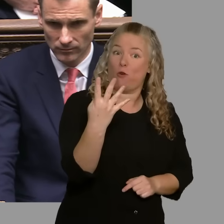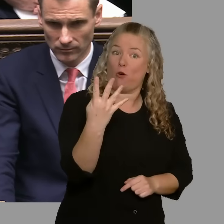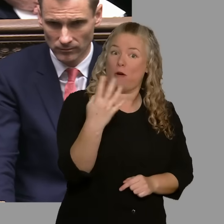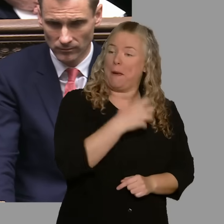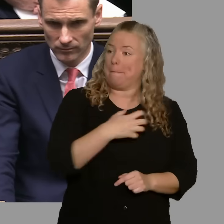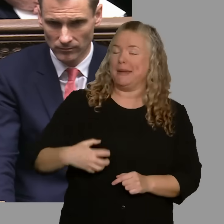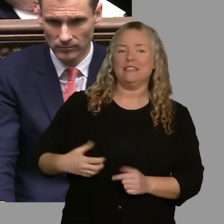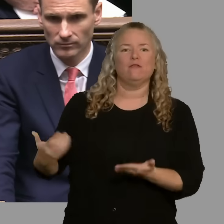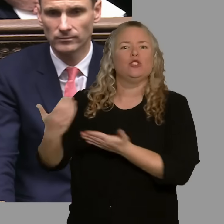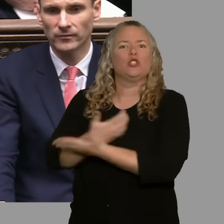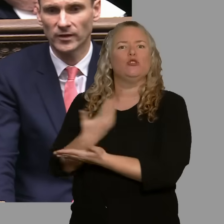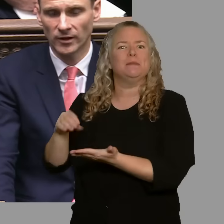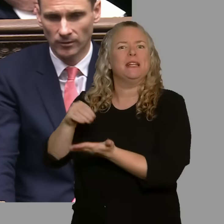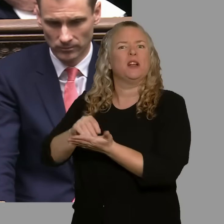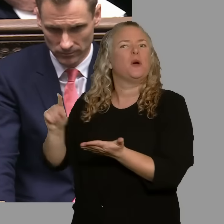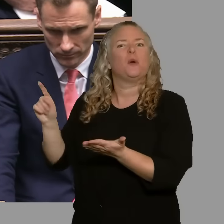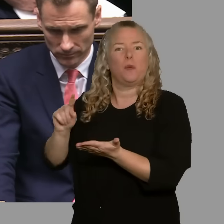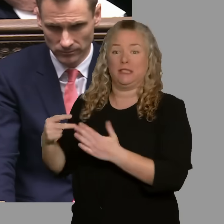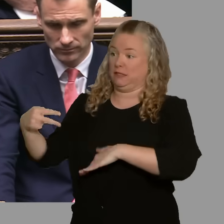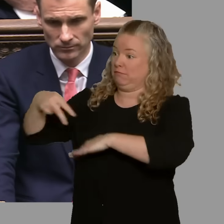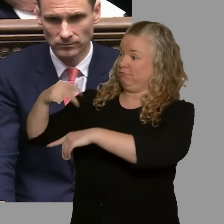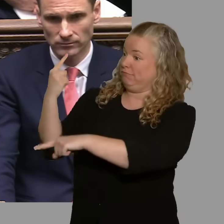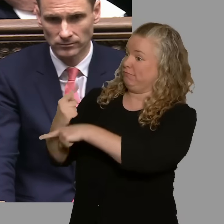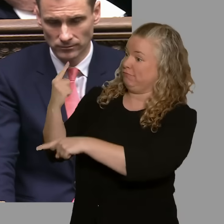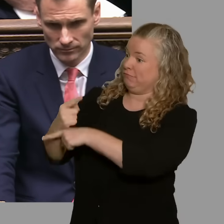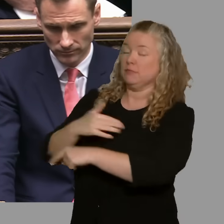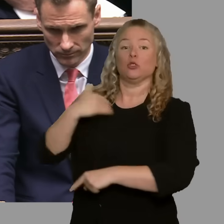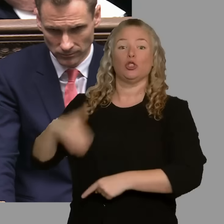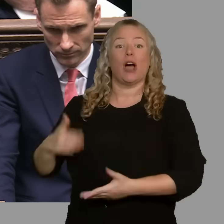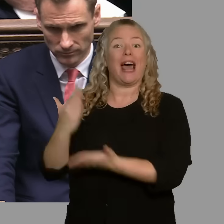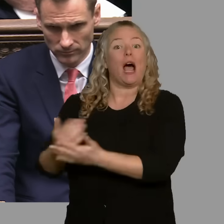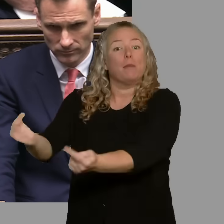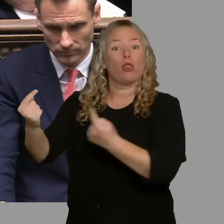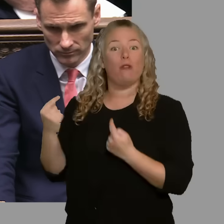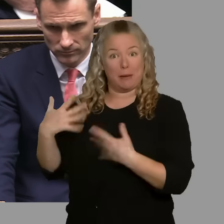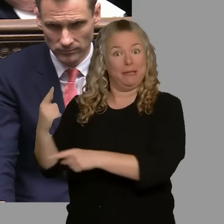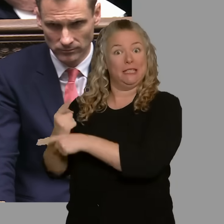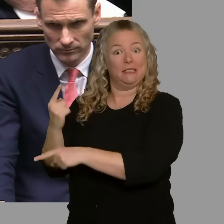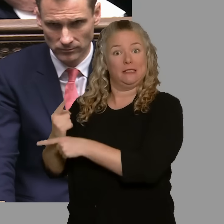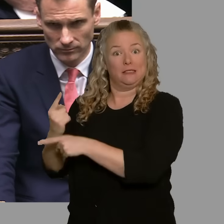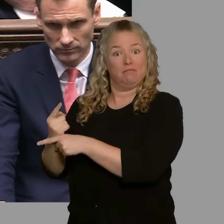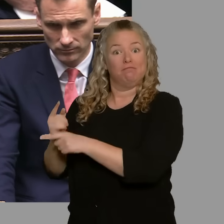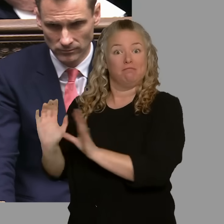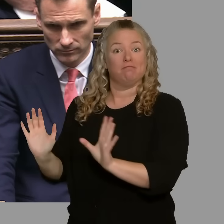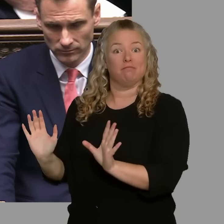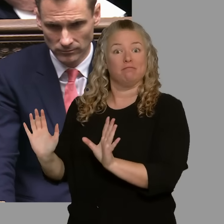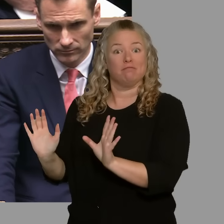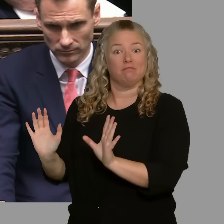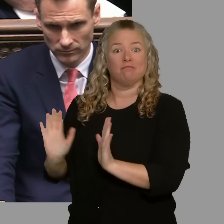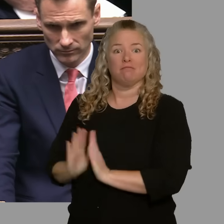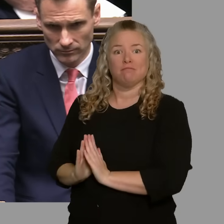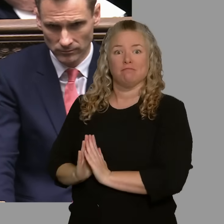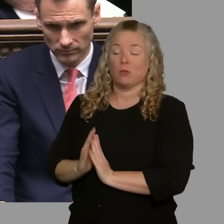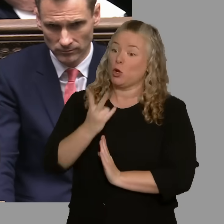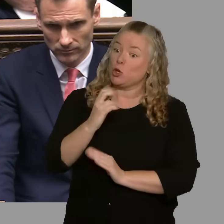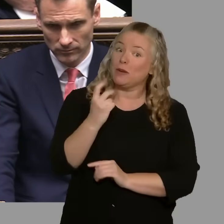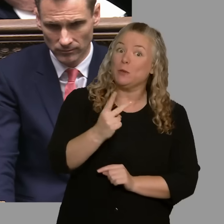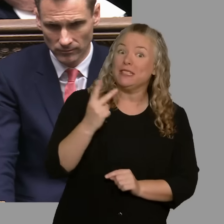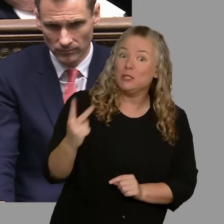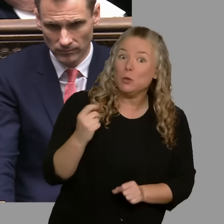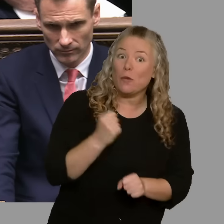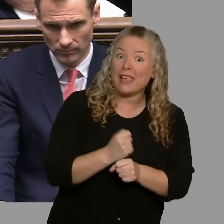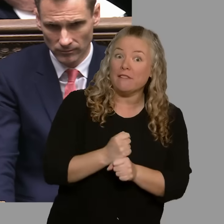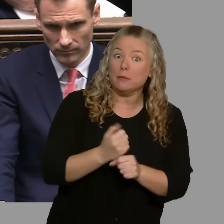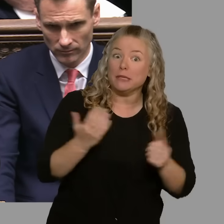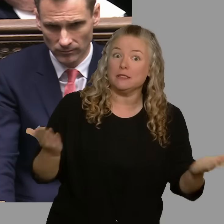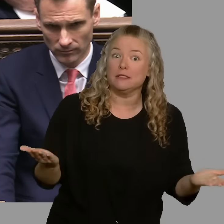the Director General of MI5 in November classified China as a threat in his remarks. How